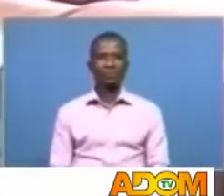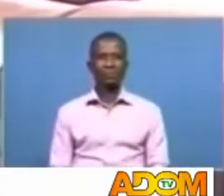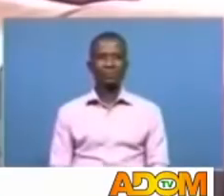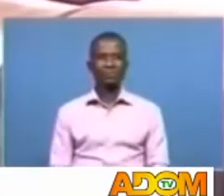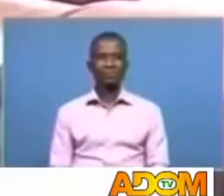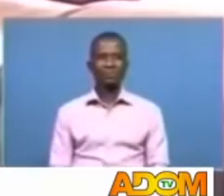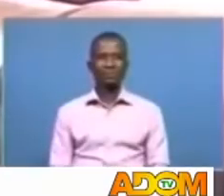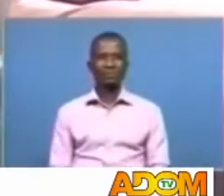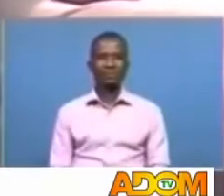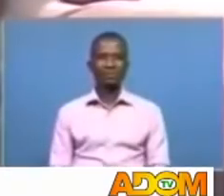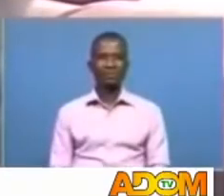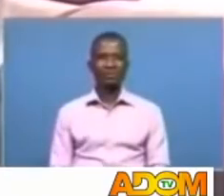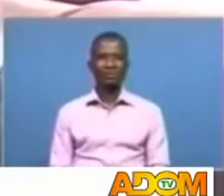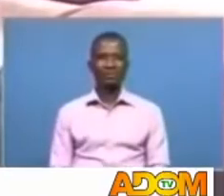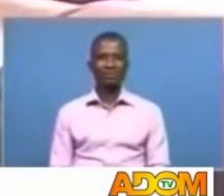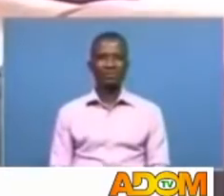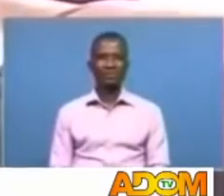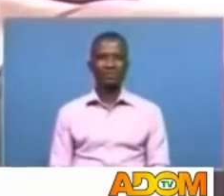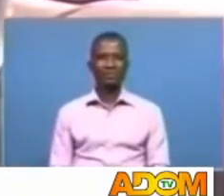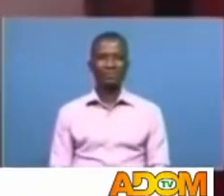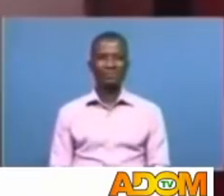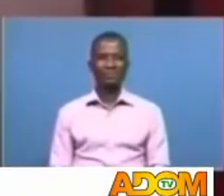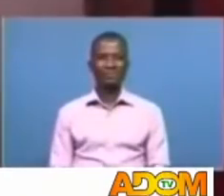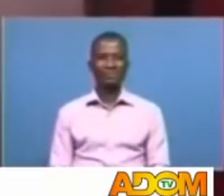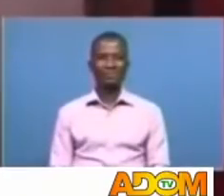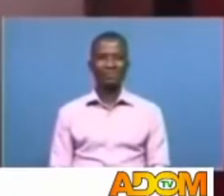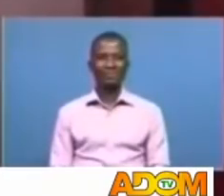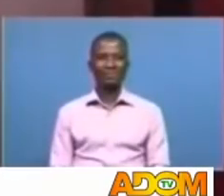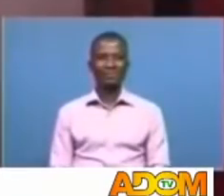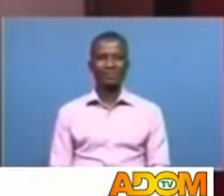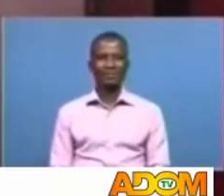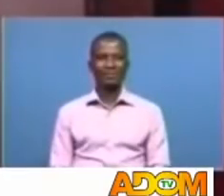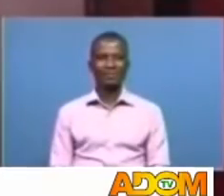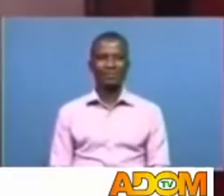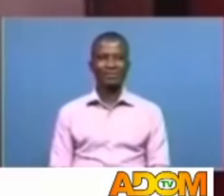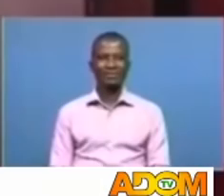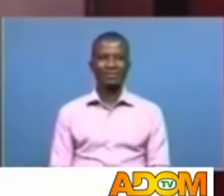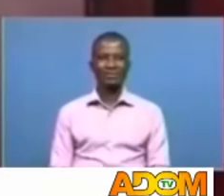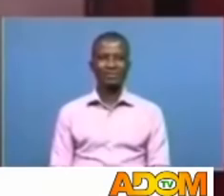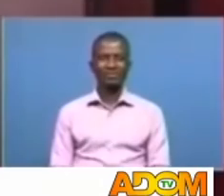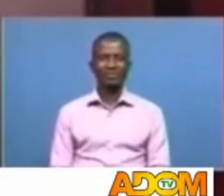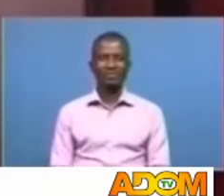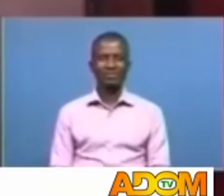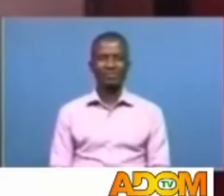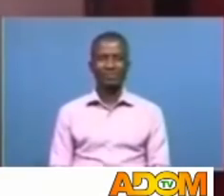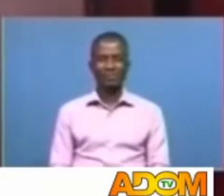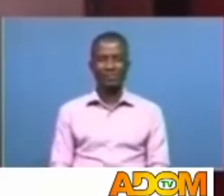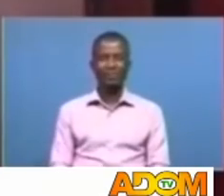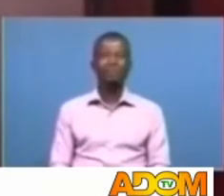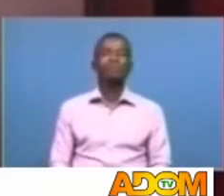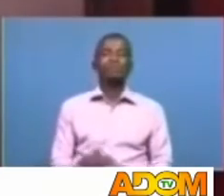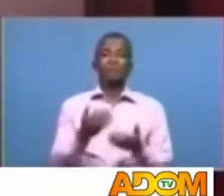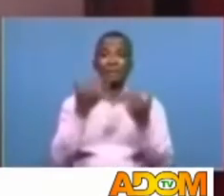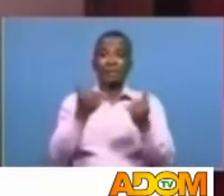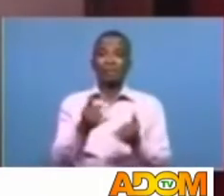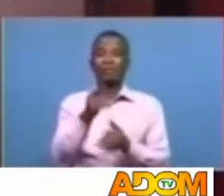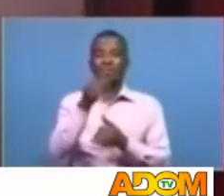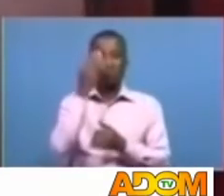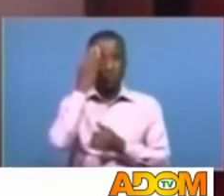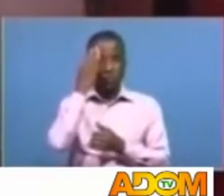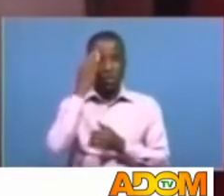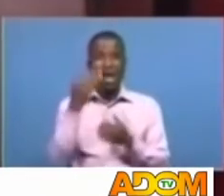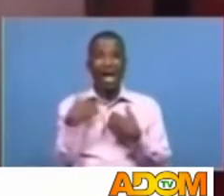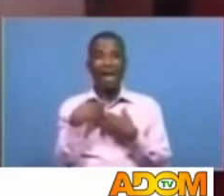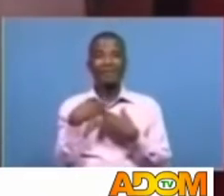And, my lords, it is my submission that knowing that they